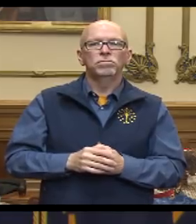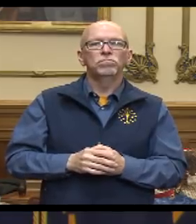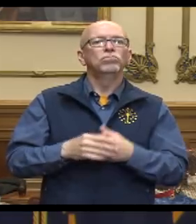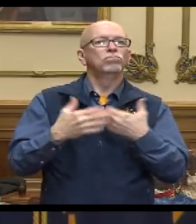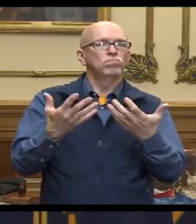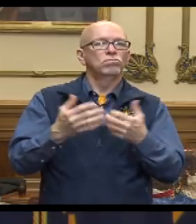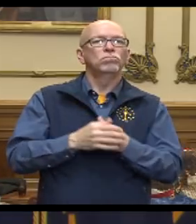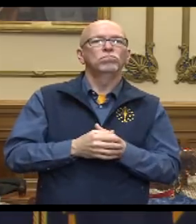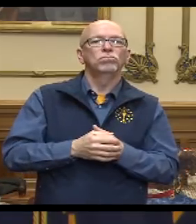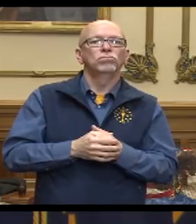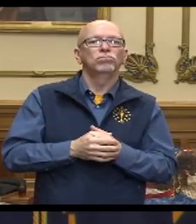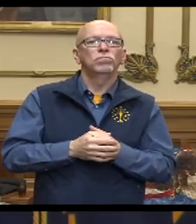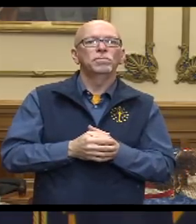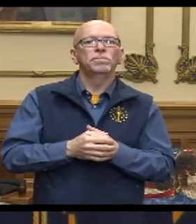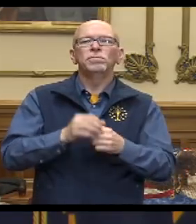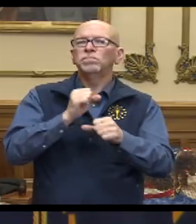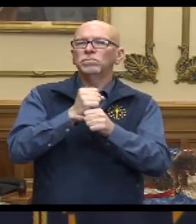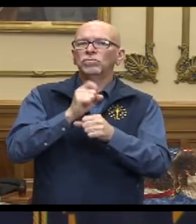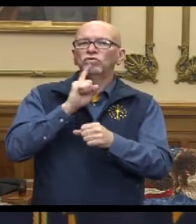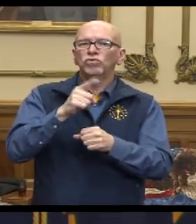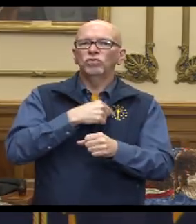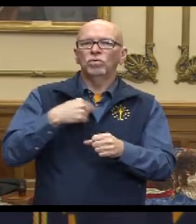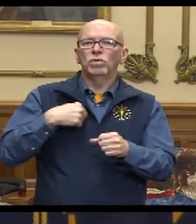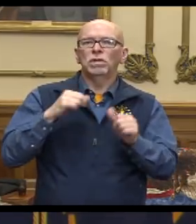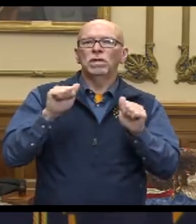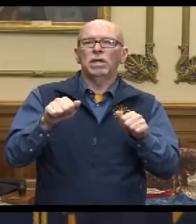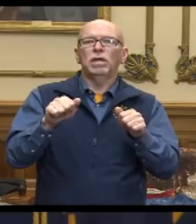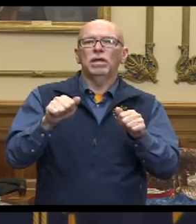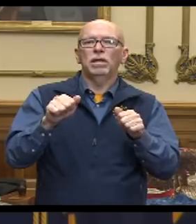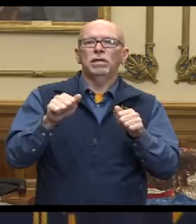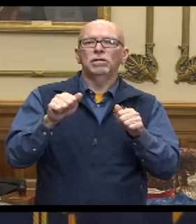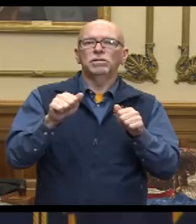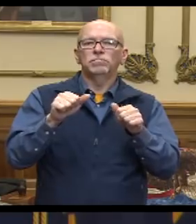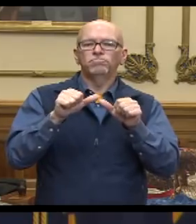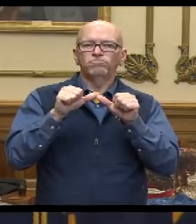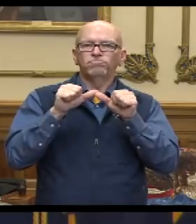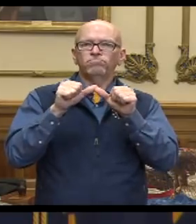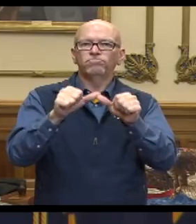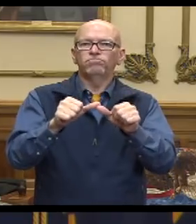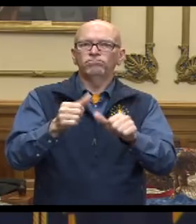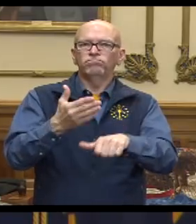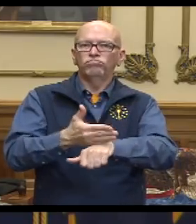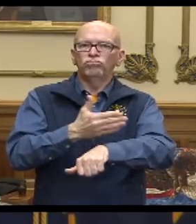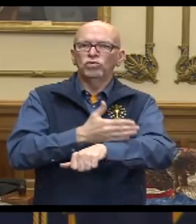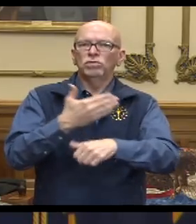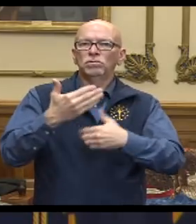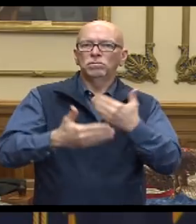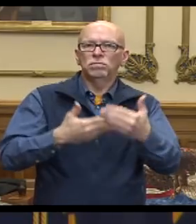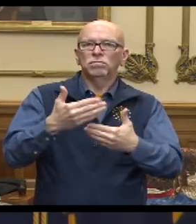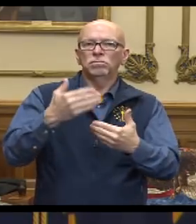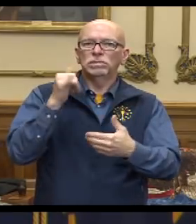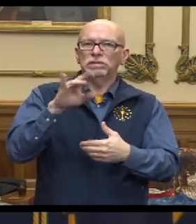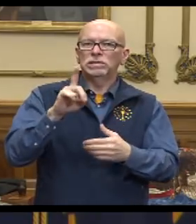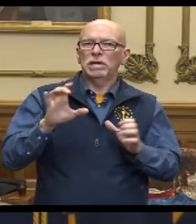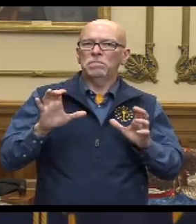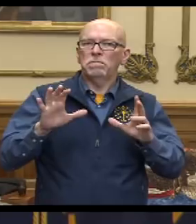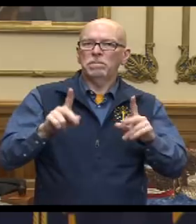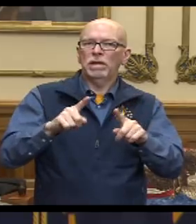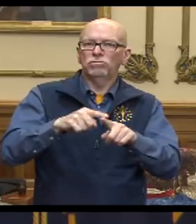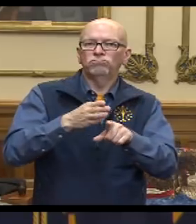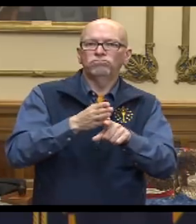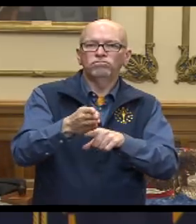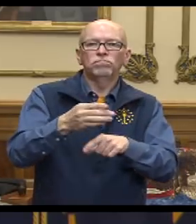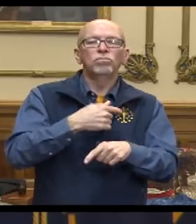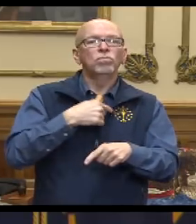So, to ensure we can make steady, continued progress, getting Indiana back on track, we